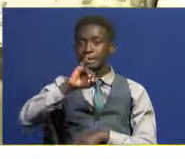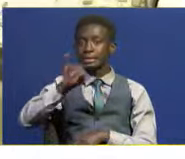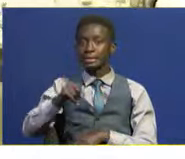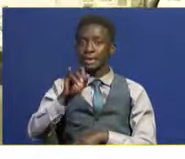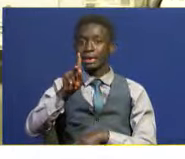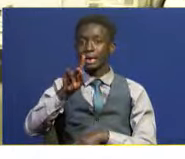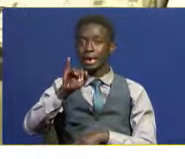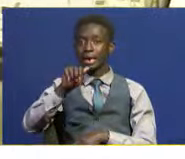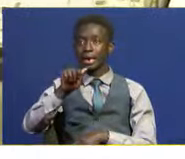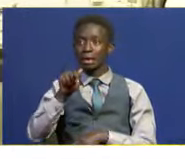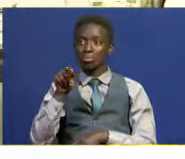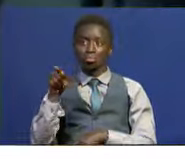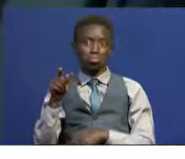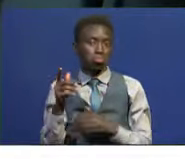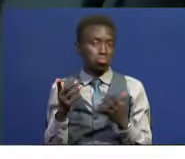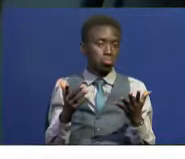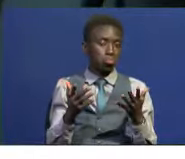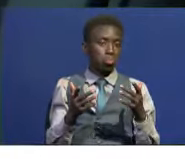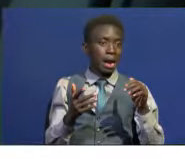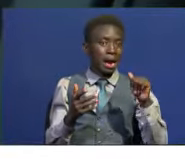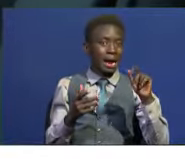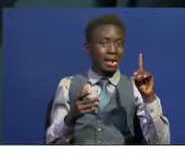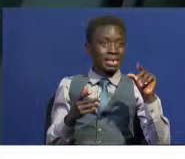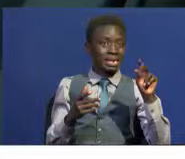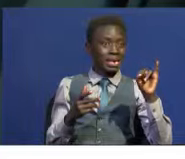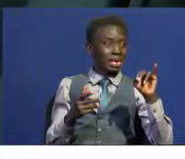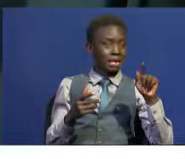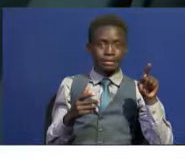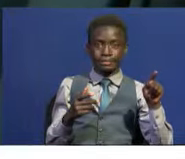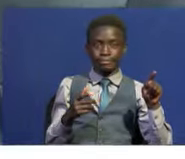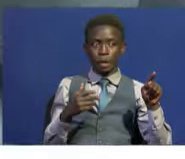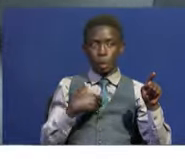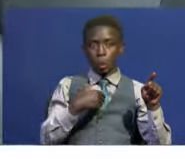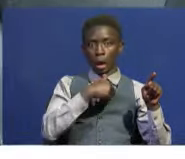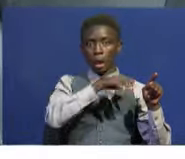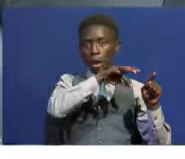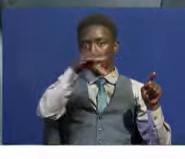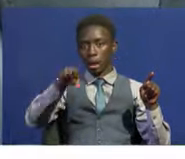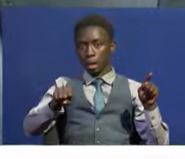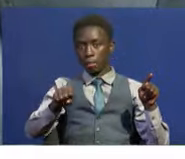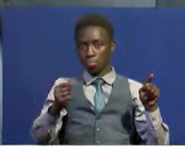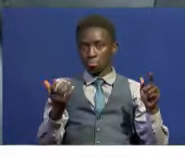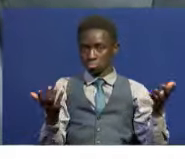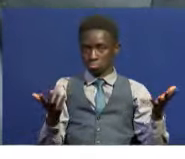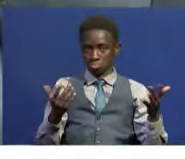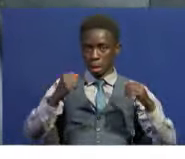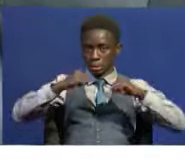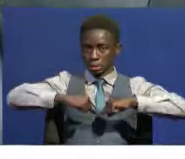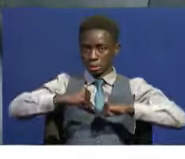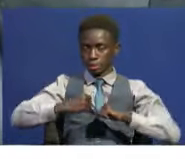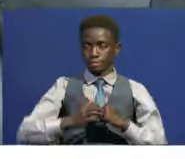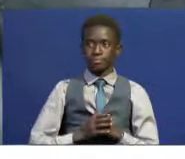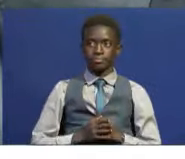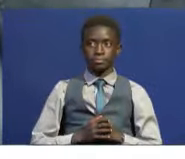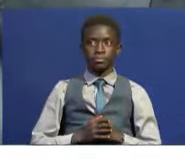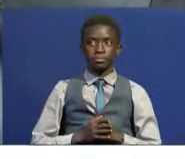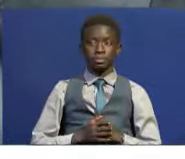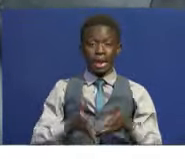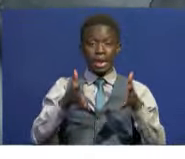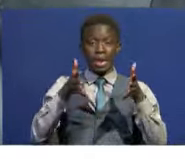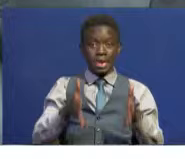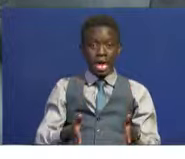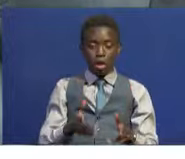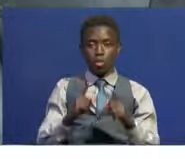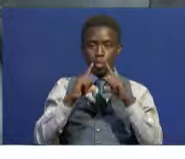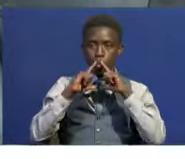Airport Adani Holdings deal. Well, we will deal with it if that happens. But for now, we have told them to bring the matter